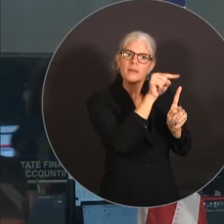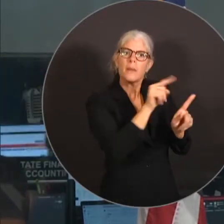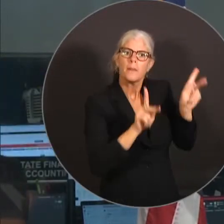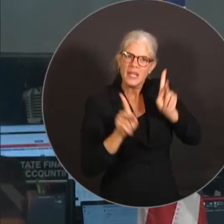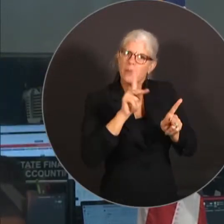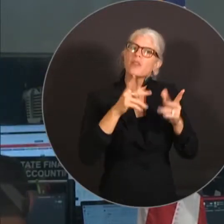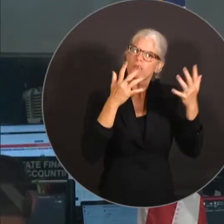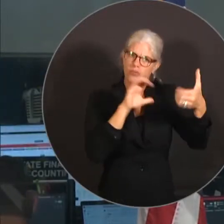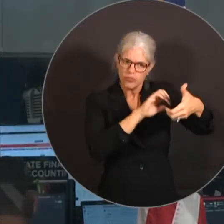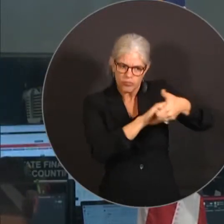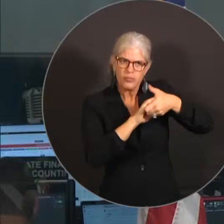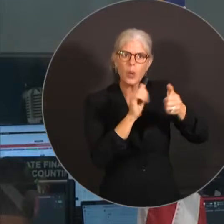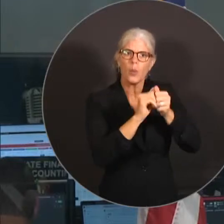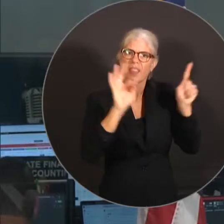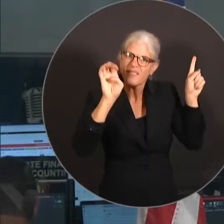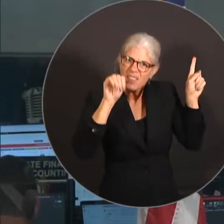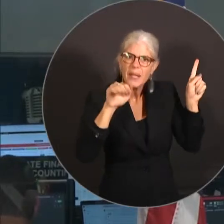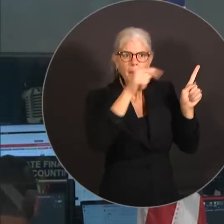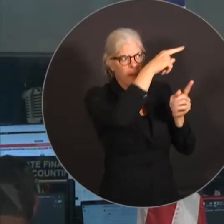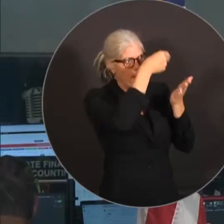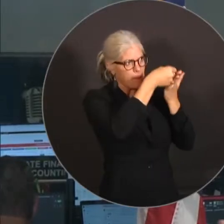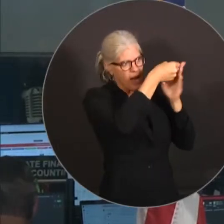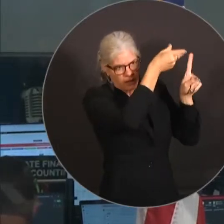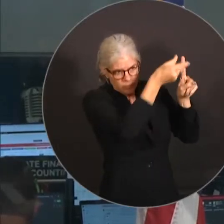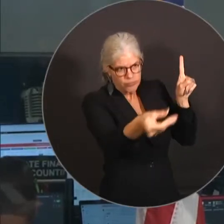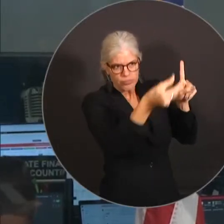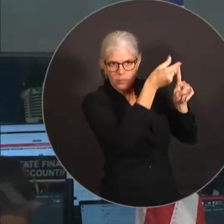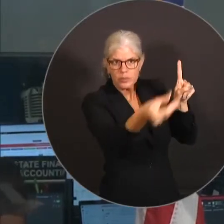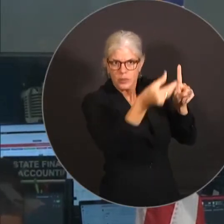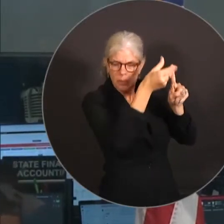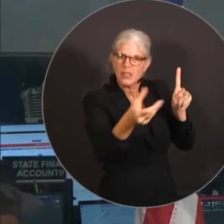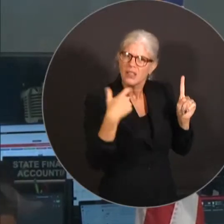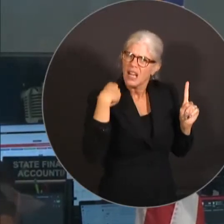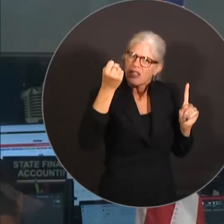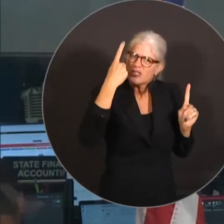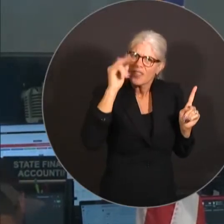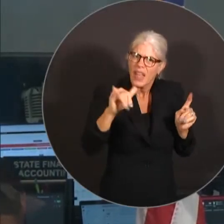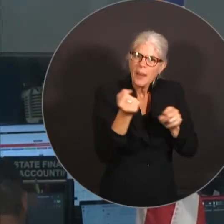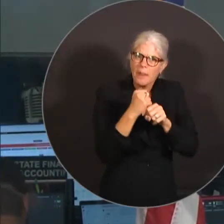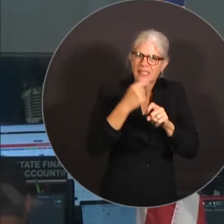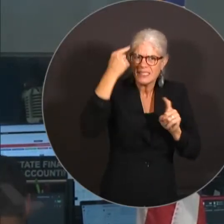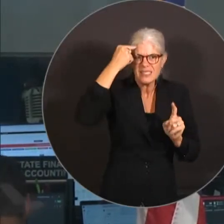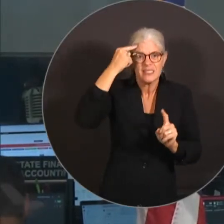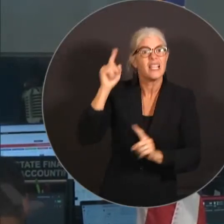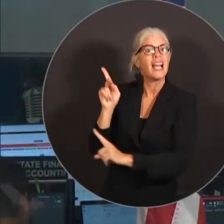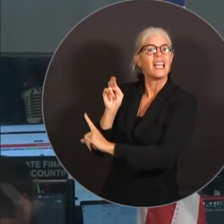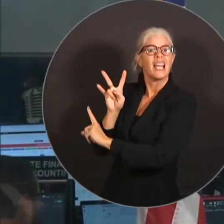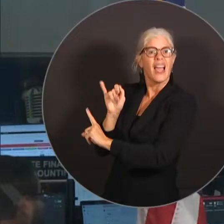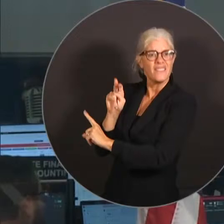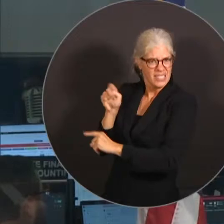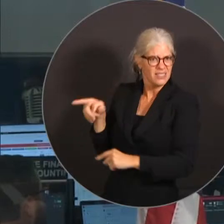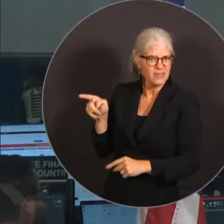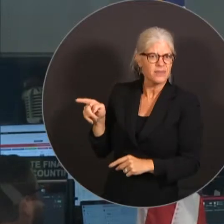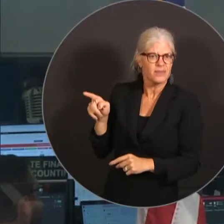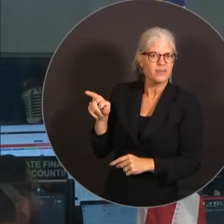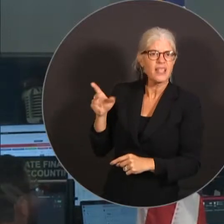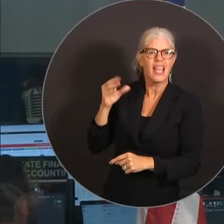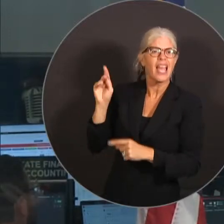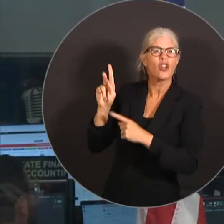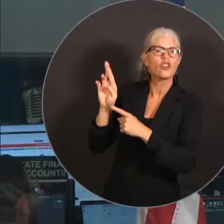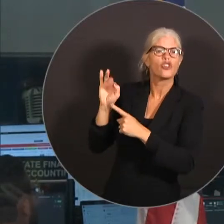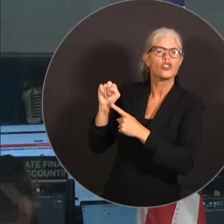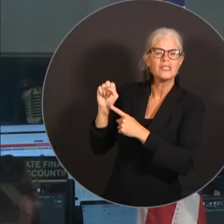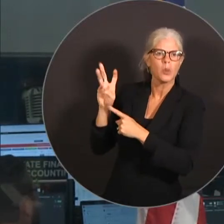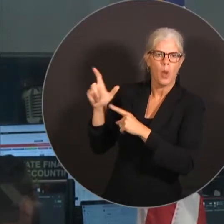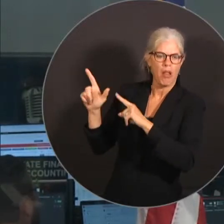FEMA reimbursements that make sense. And I think Kevin, I think Administrator Criswell has been very receptive to that because it